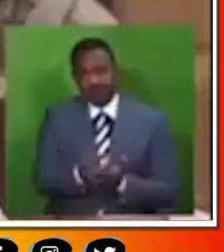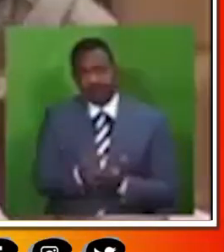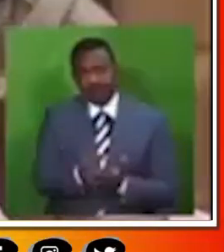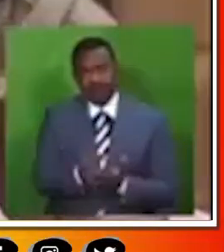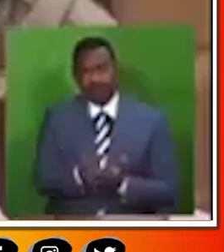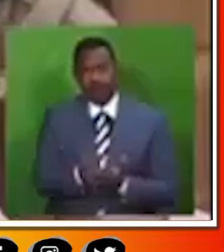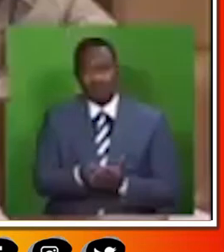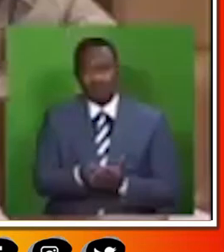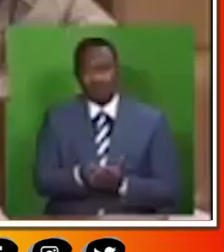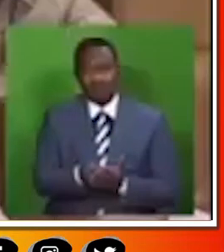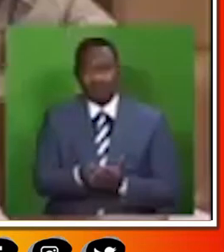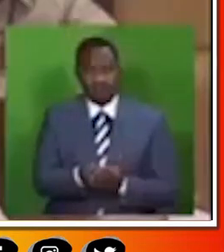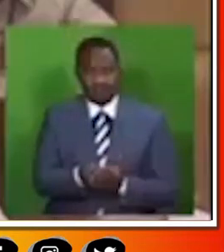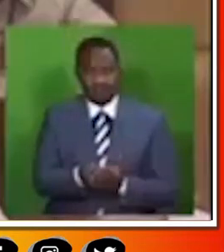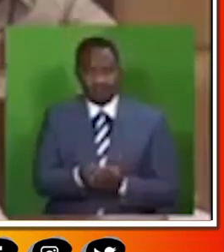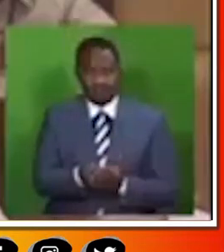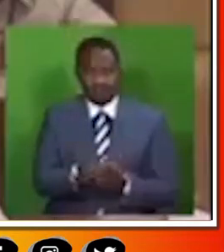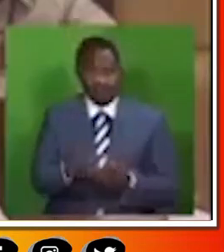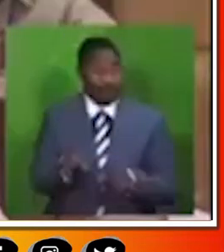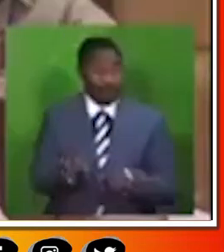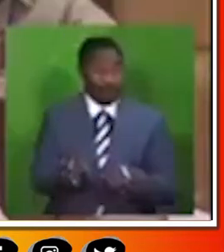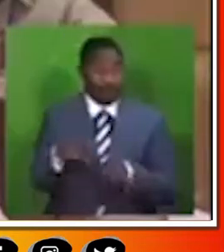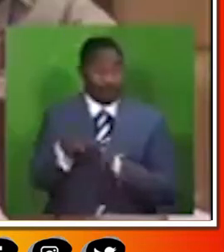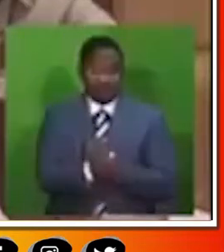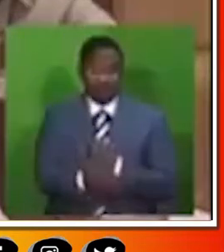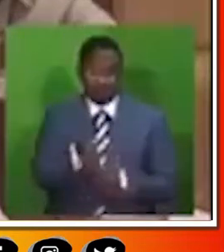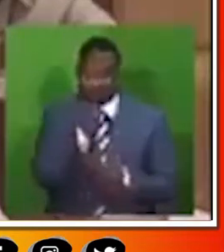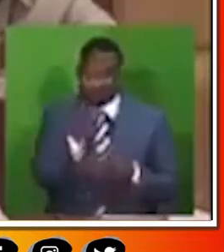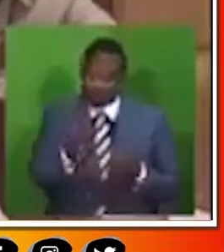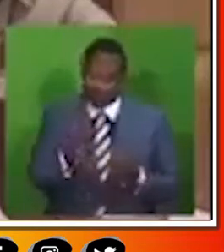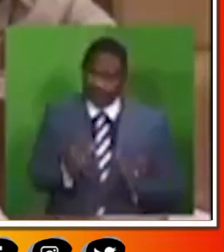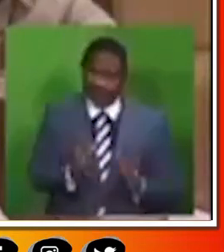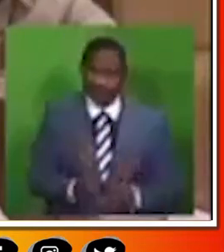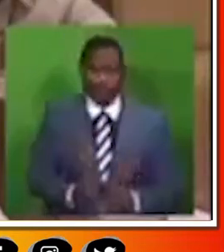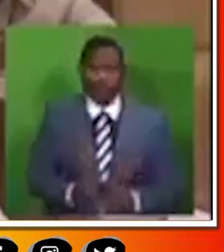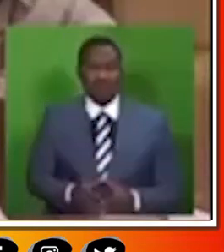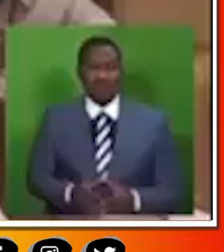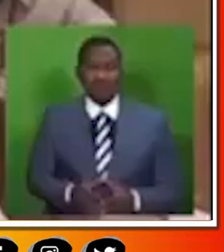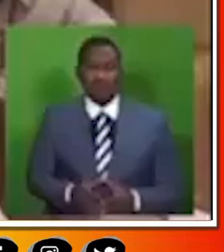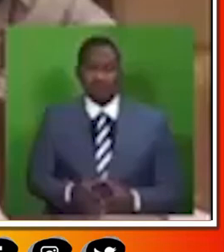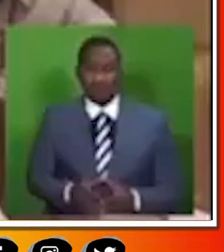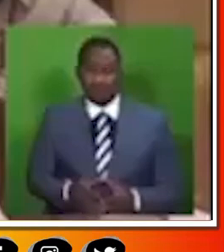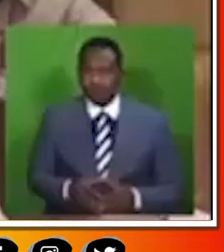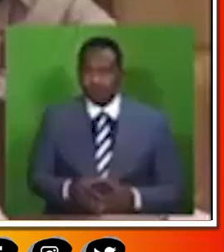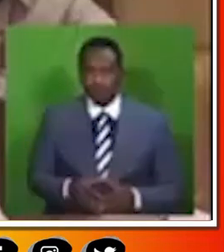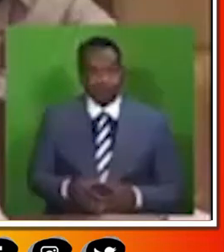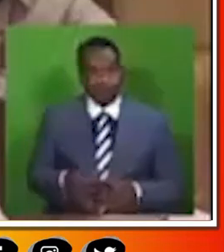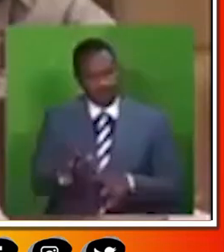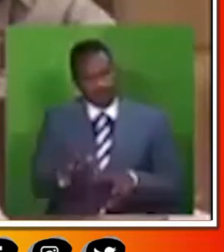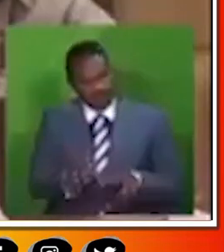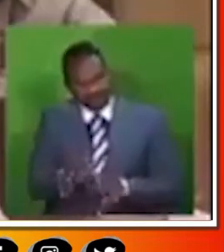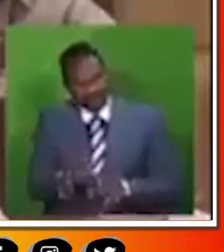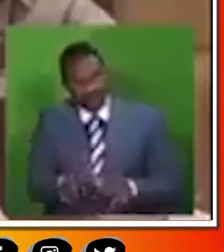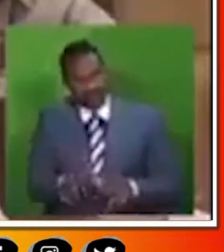as a country, we should not allow, and I will indicate, we should not allow our selfish and rebellious quest